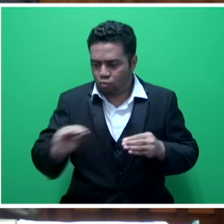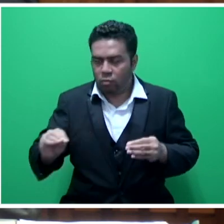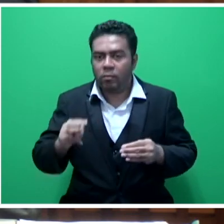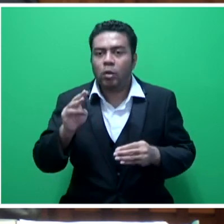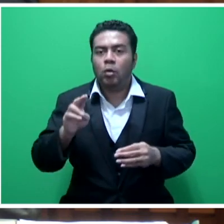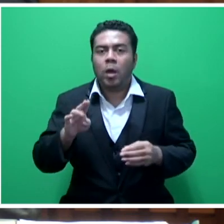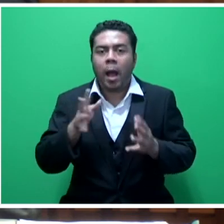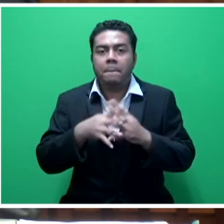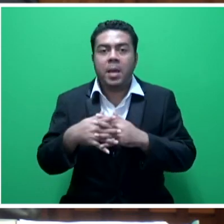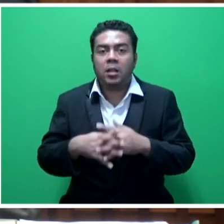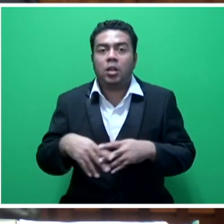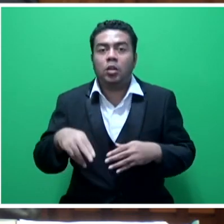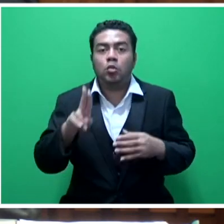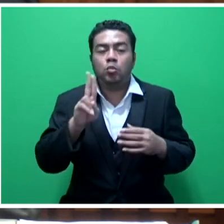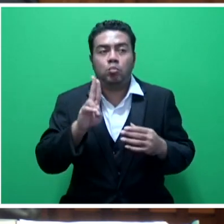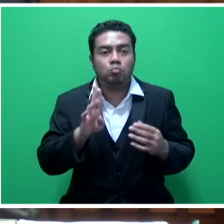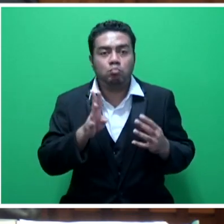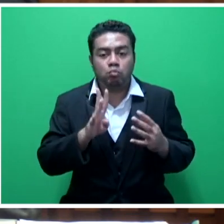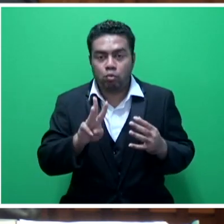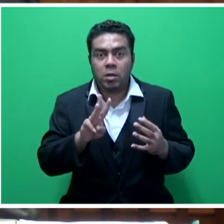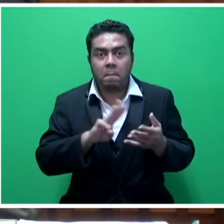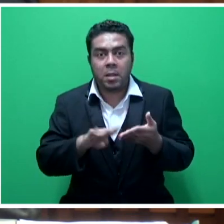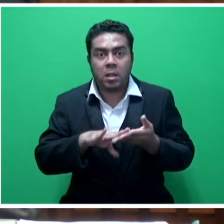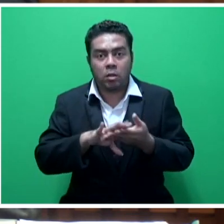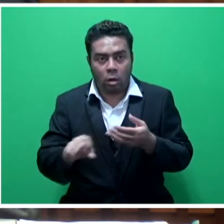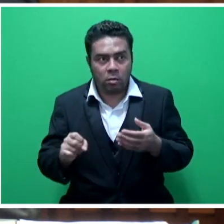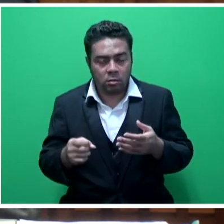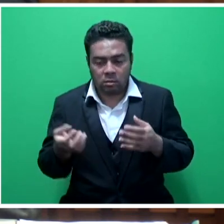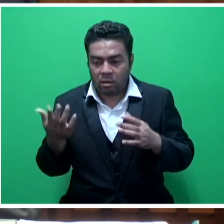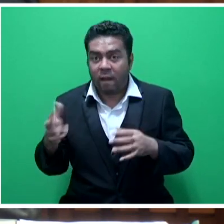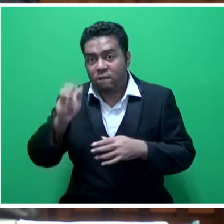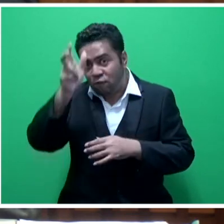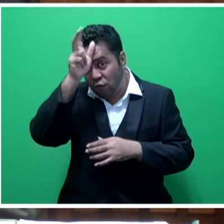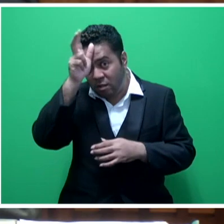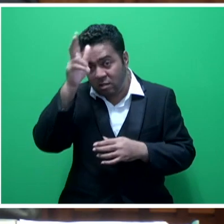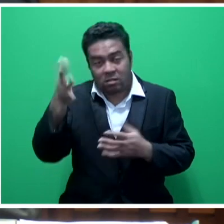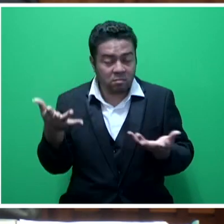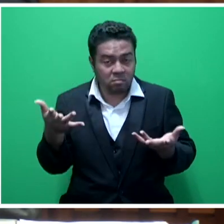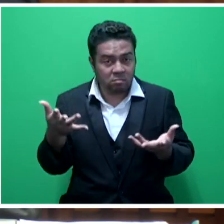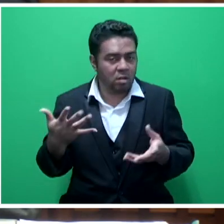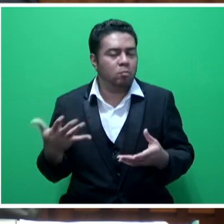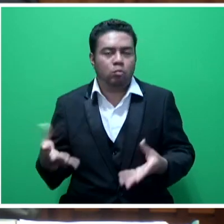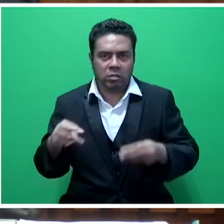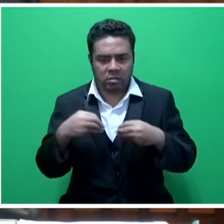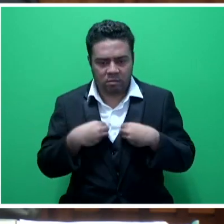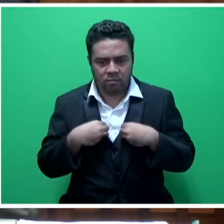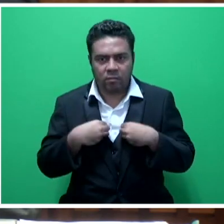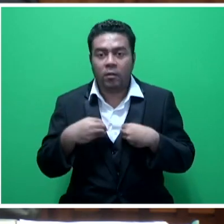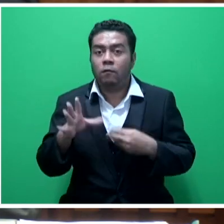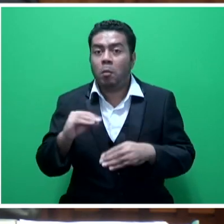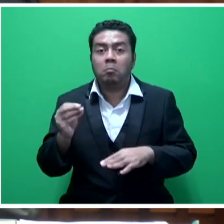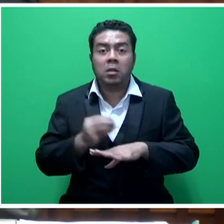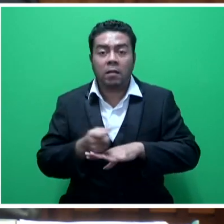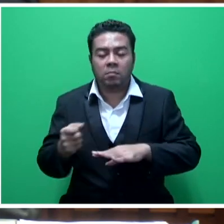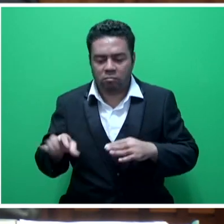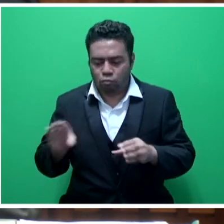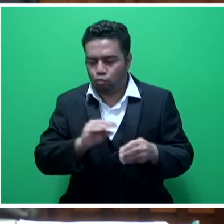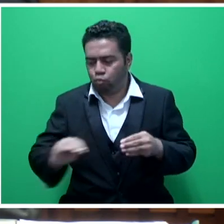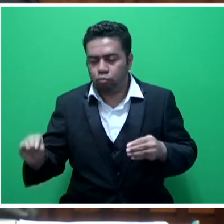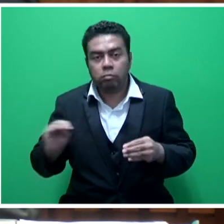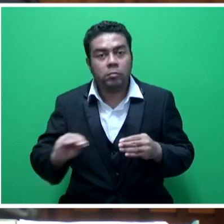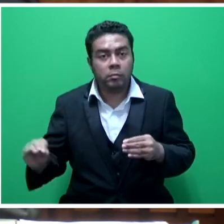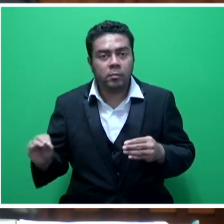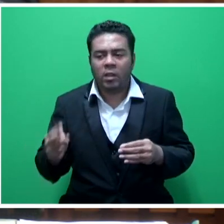$300 million. Air France KLM received a government guarantee of a loan of euro 4 billion, plus a government loan of